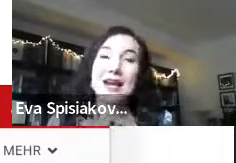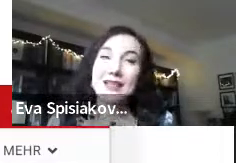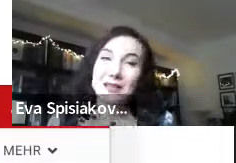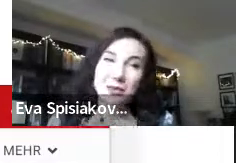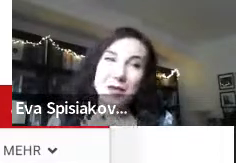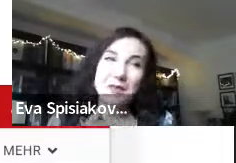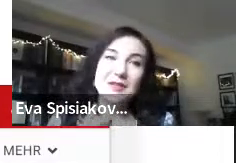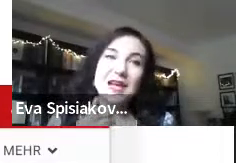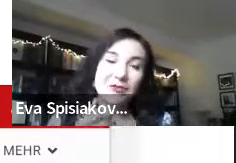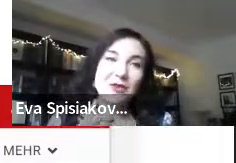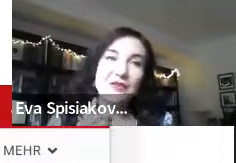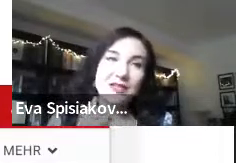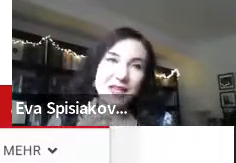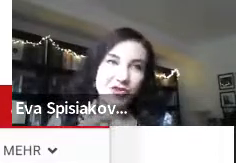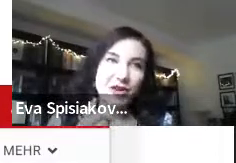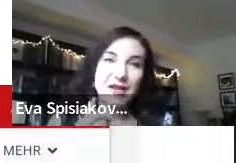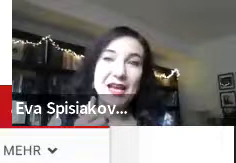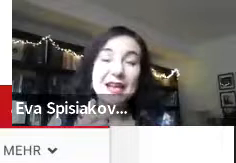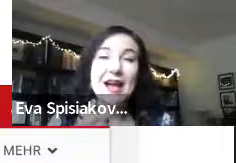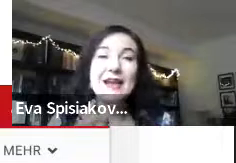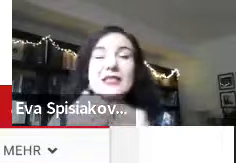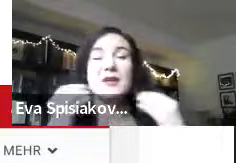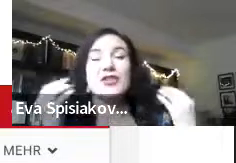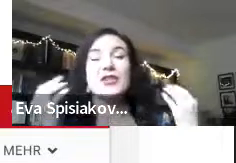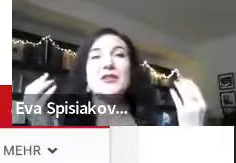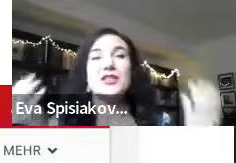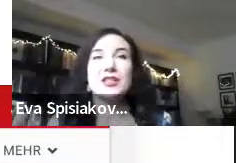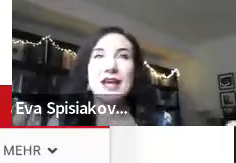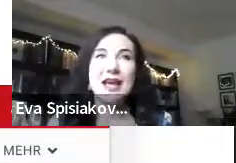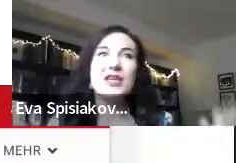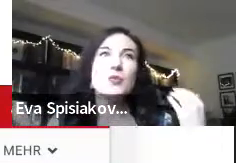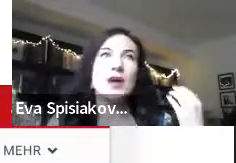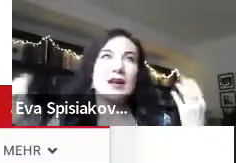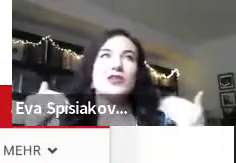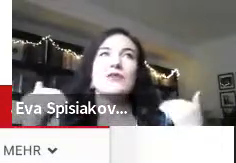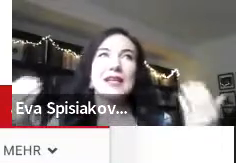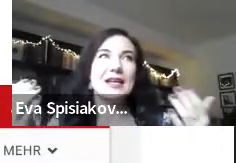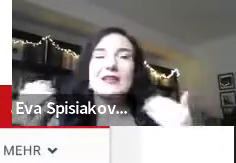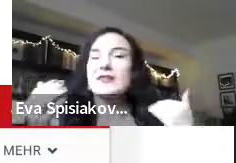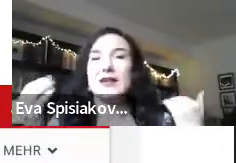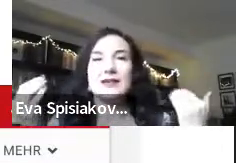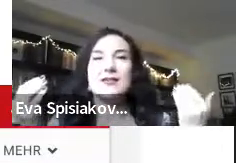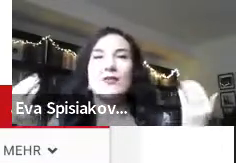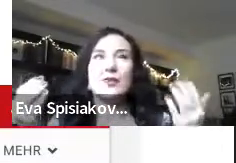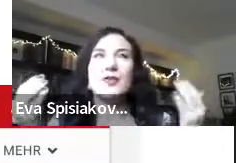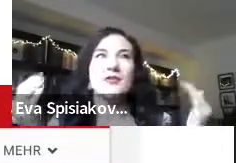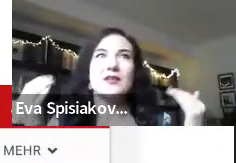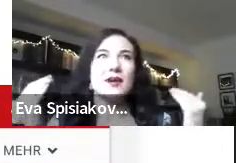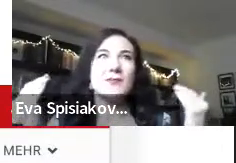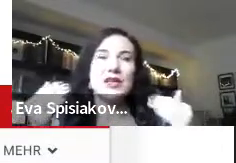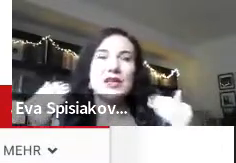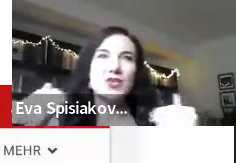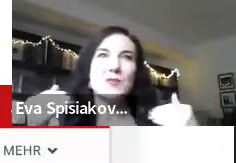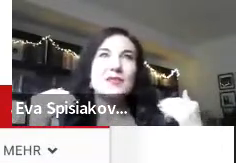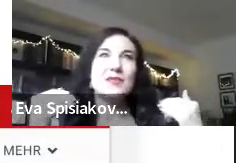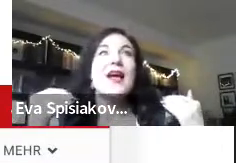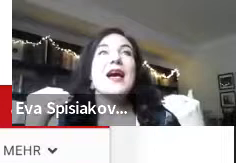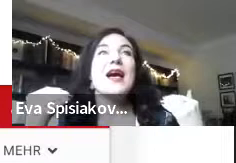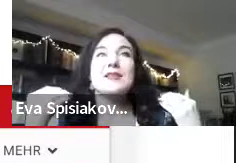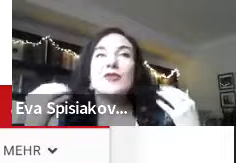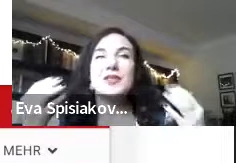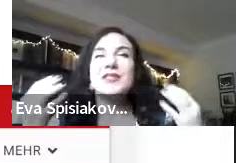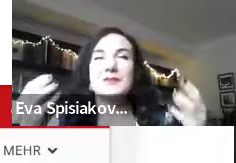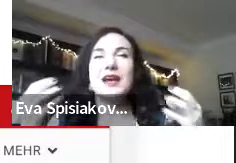I understand that newspapers have to have attention-grabbing headlines, especially now in the digital age, where each of the clicks is, of course, more